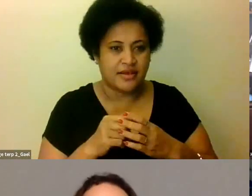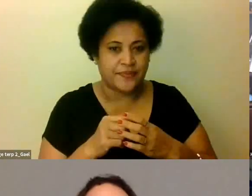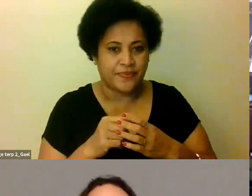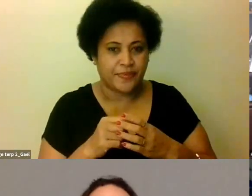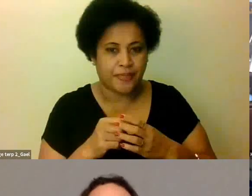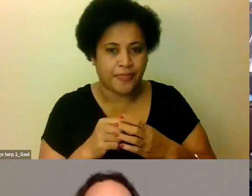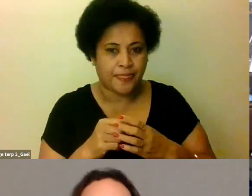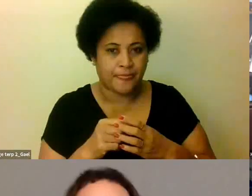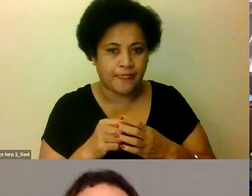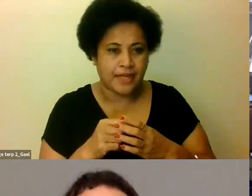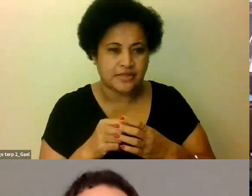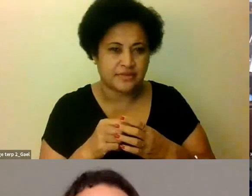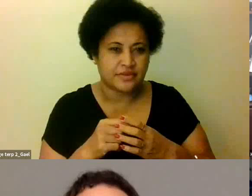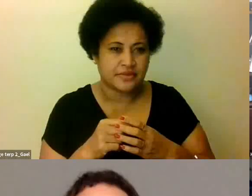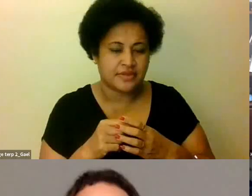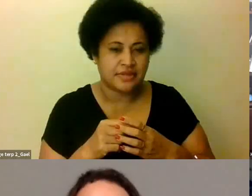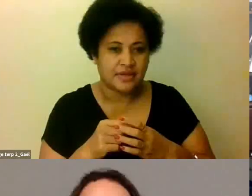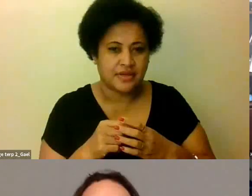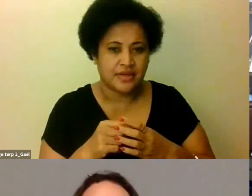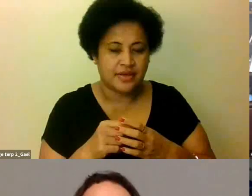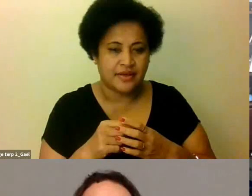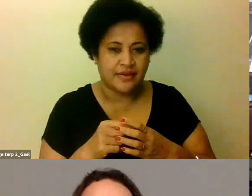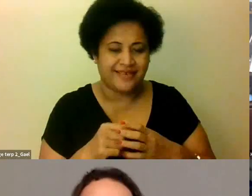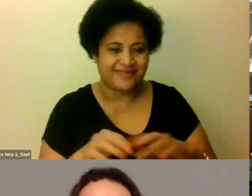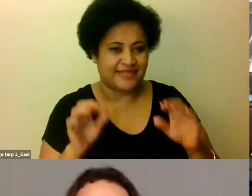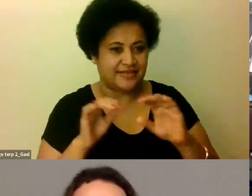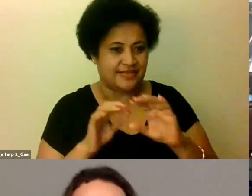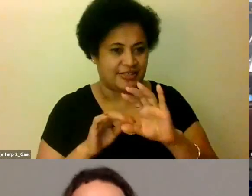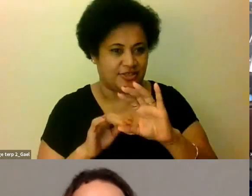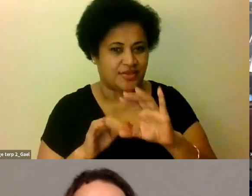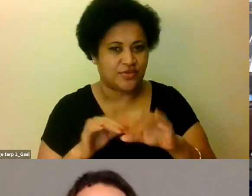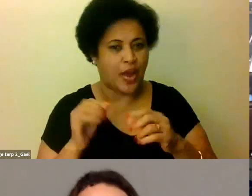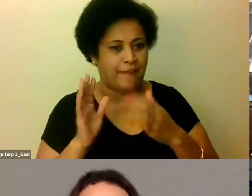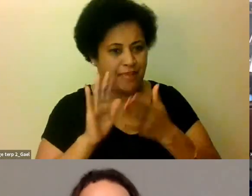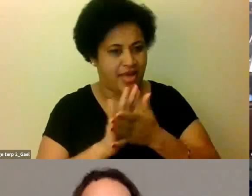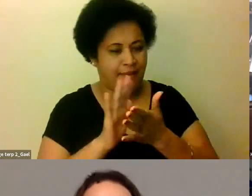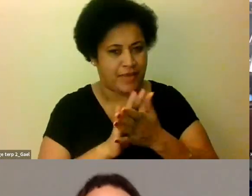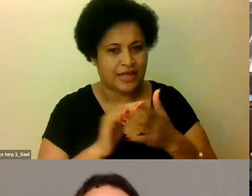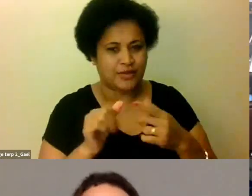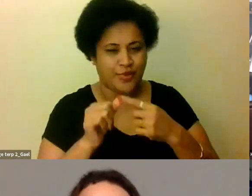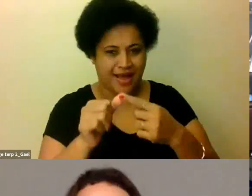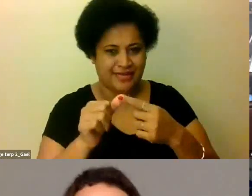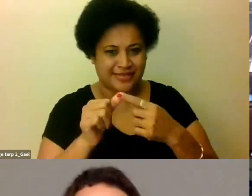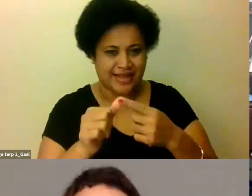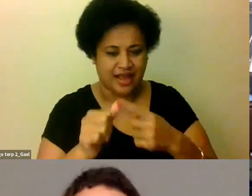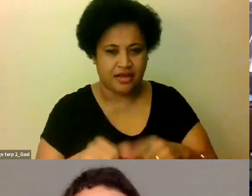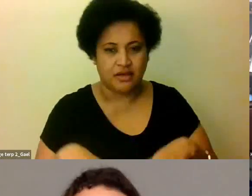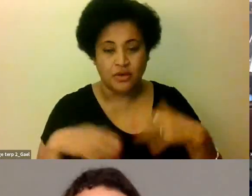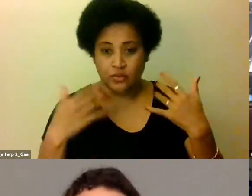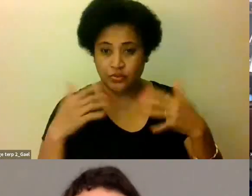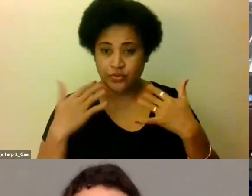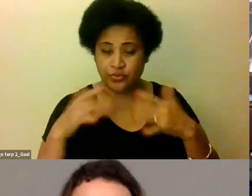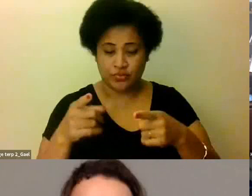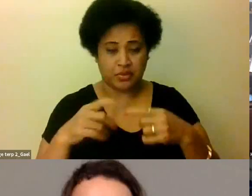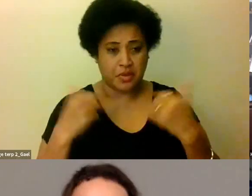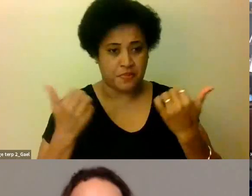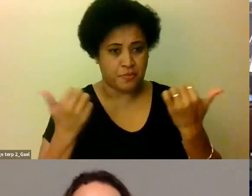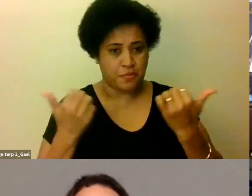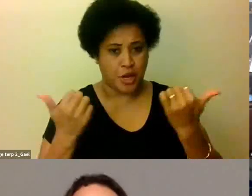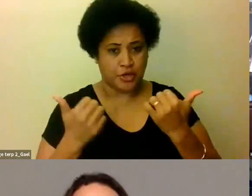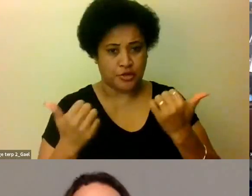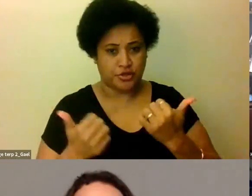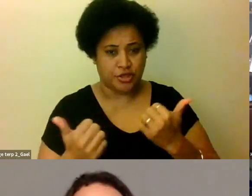Zoe. Thank you, Harpreet. That was a lot of detail about the work that you're